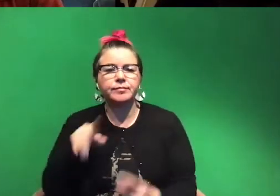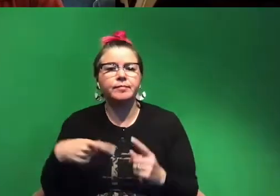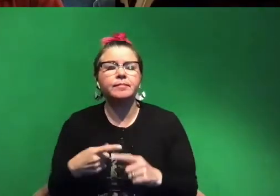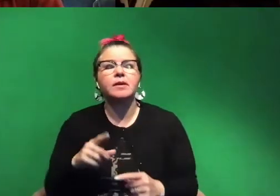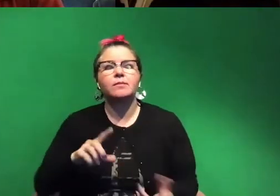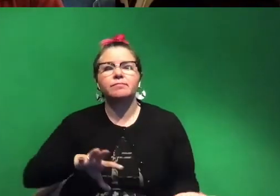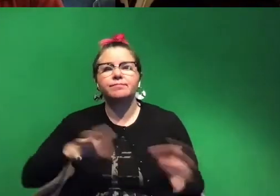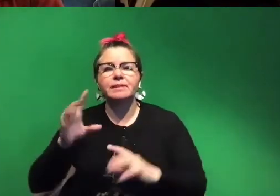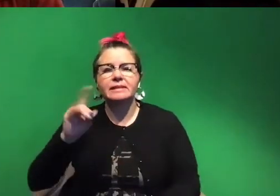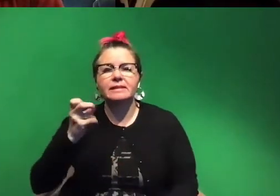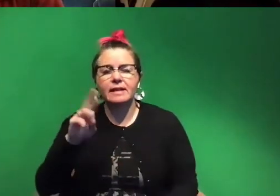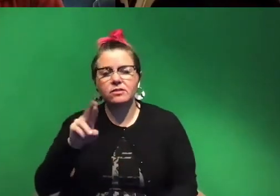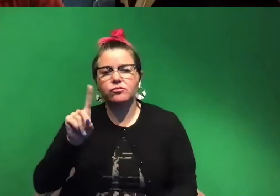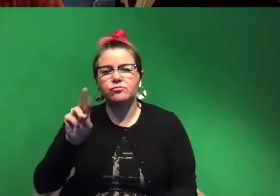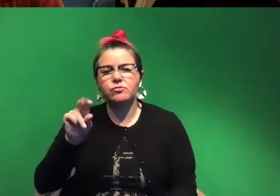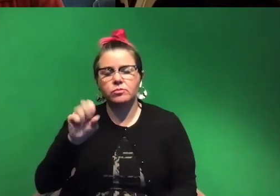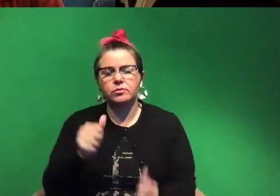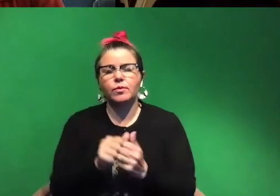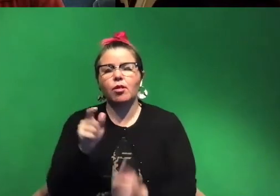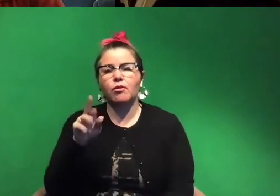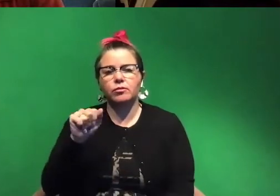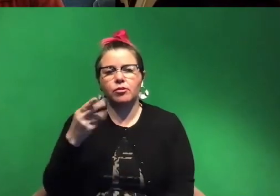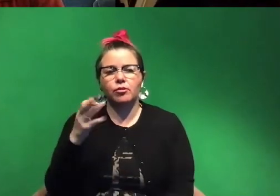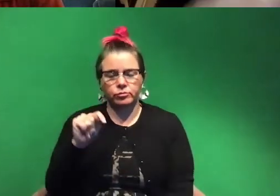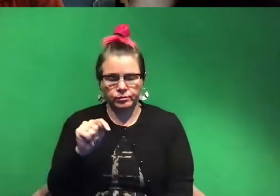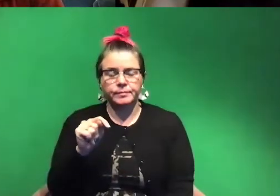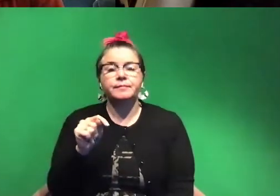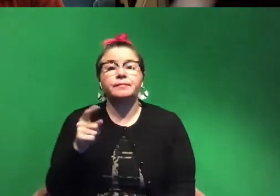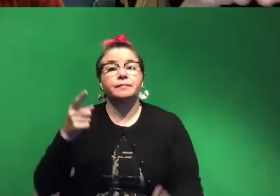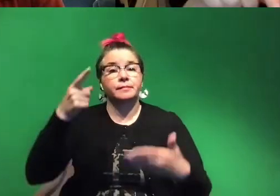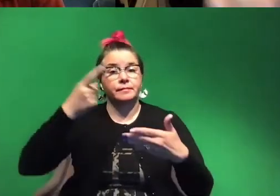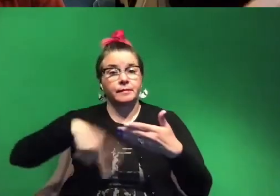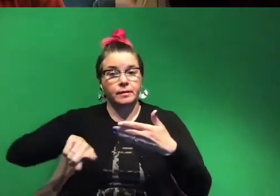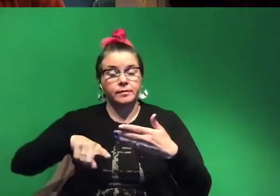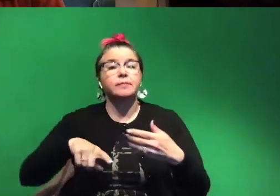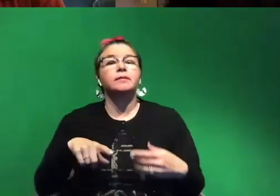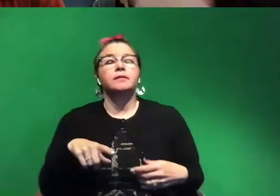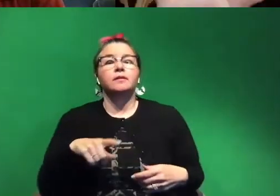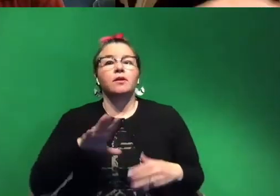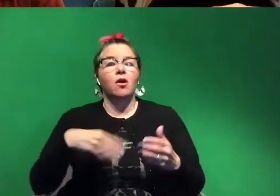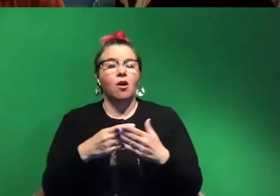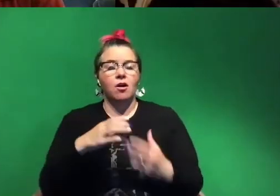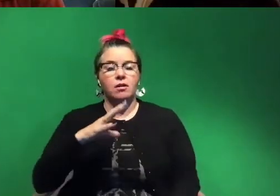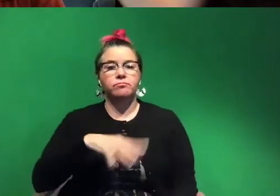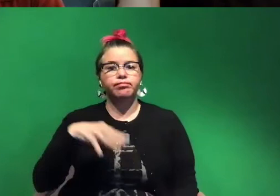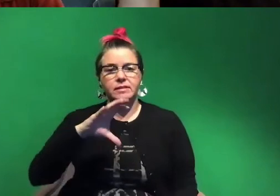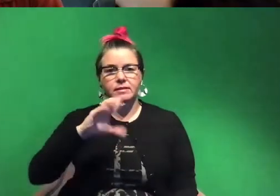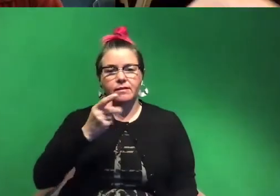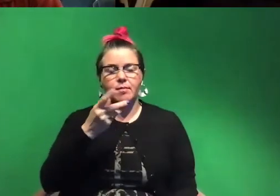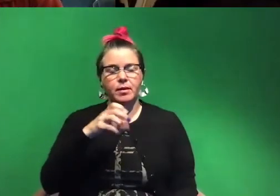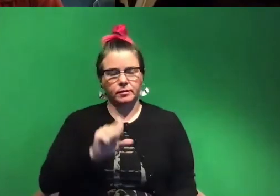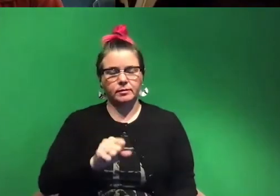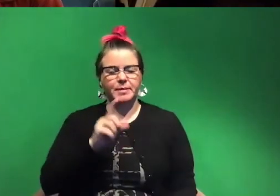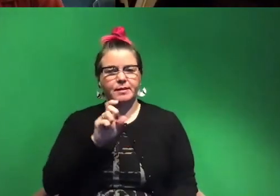disaster drones with Laura Hart. And then next week is going to be all cephalopod themed because it's cephalopod